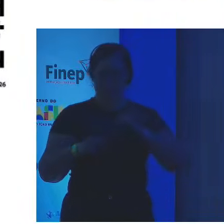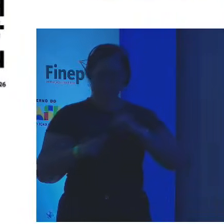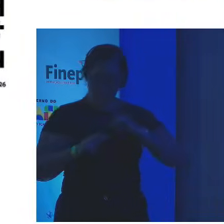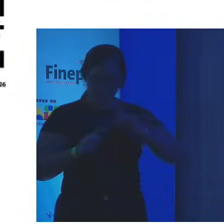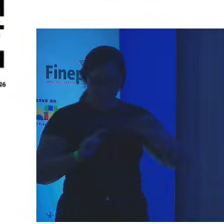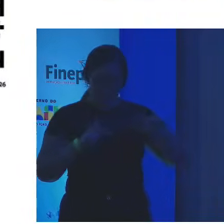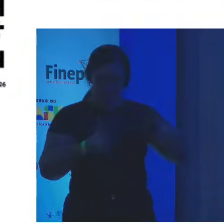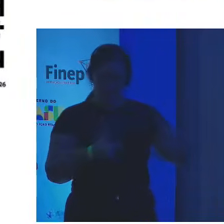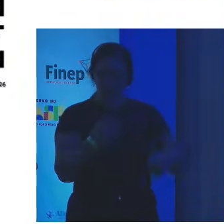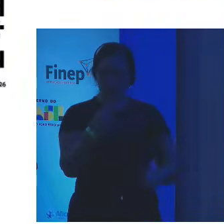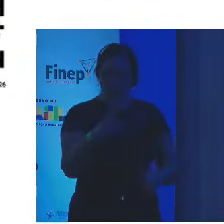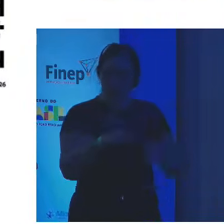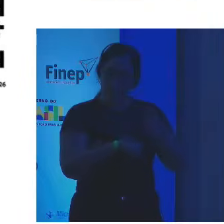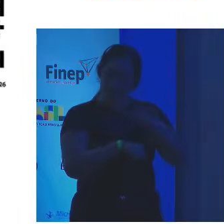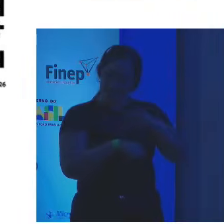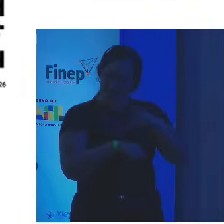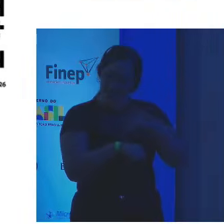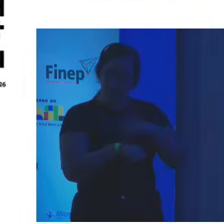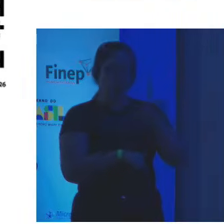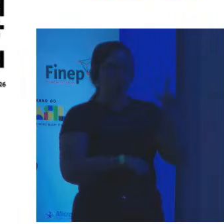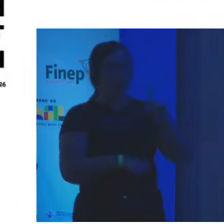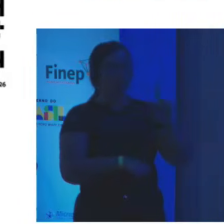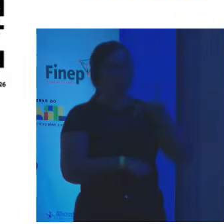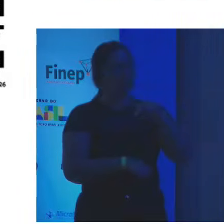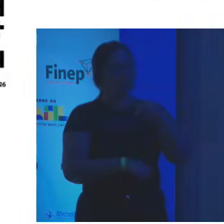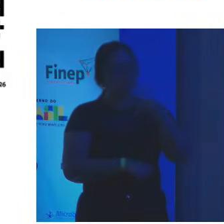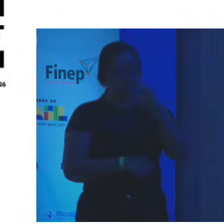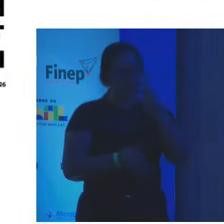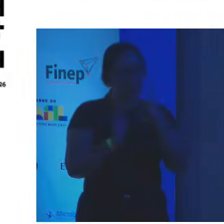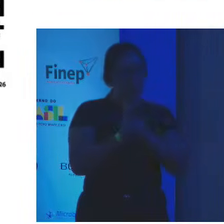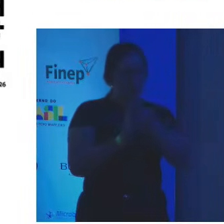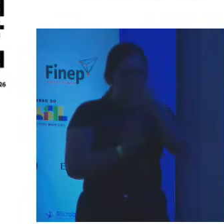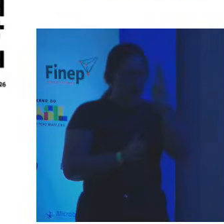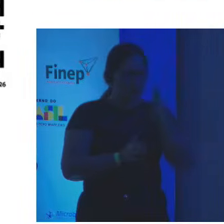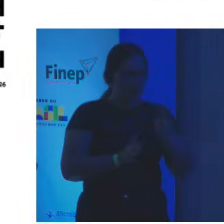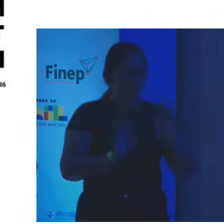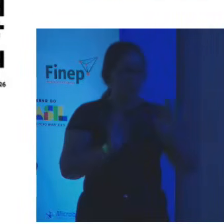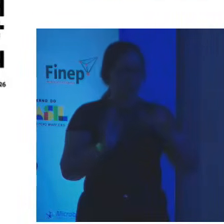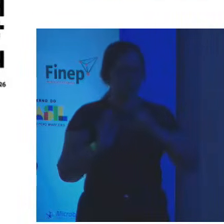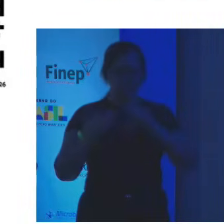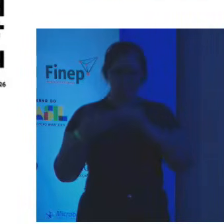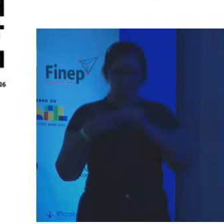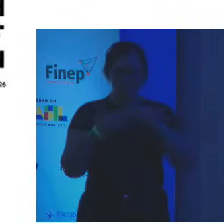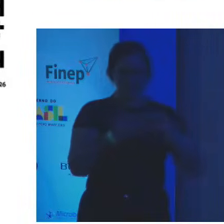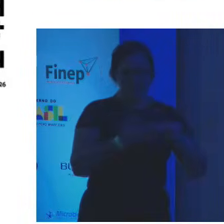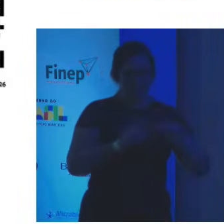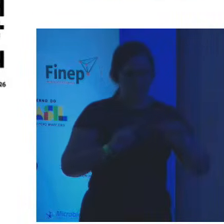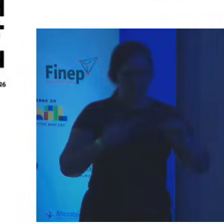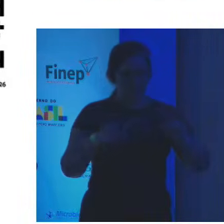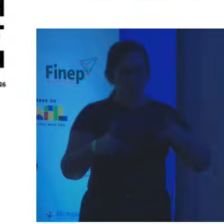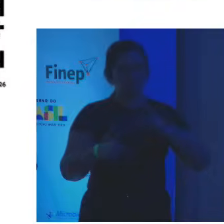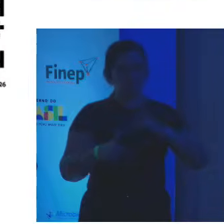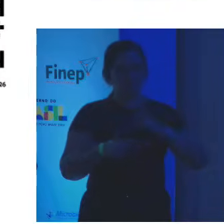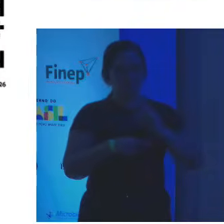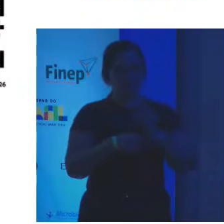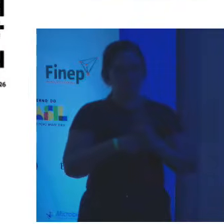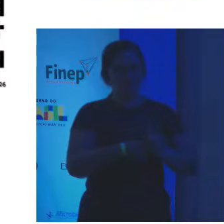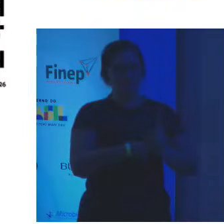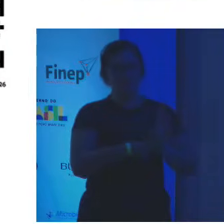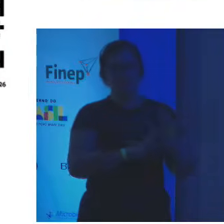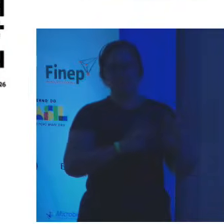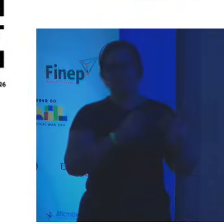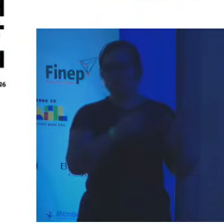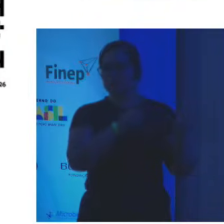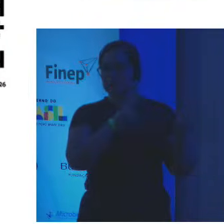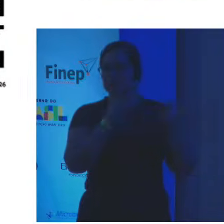of course true for Brazil, but this is true everywhere. You have an operational guy that is monitoring the situation and that is a specialist of the